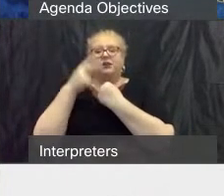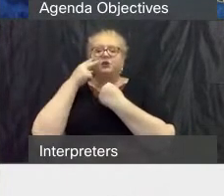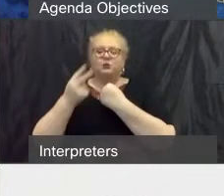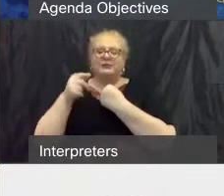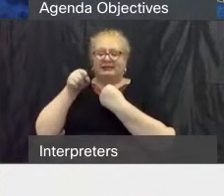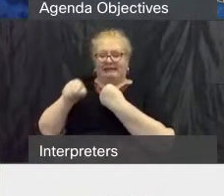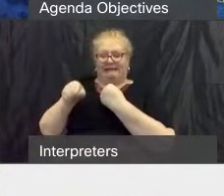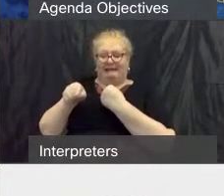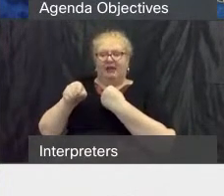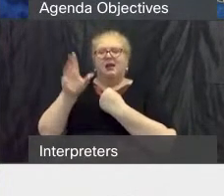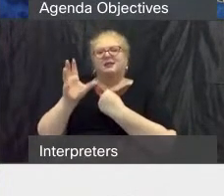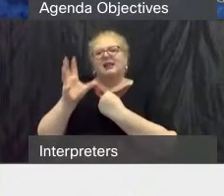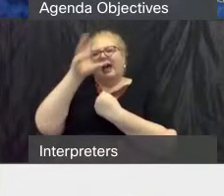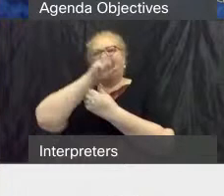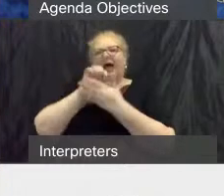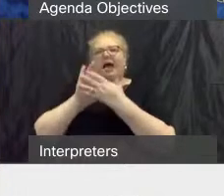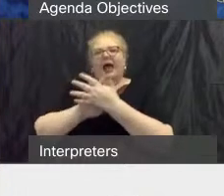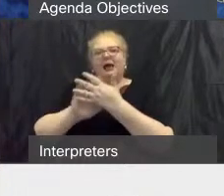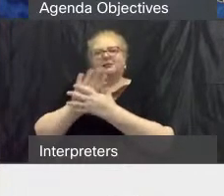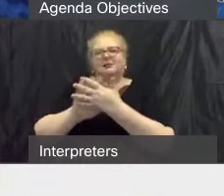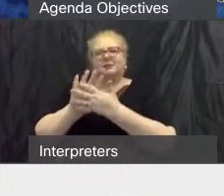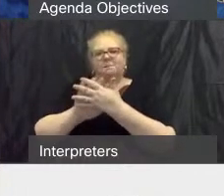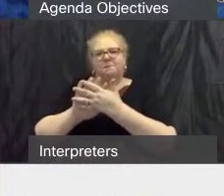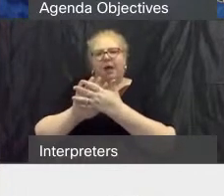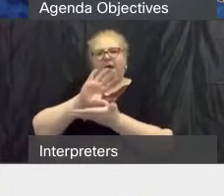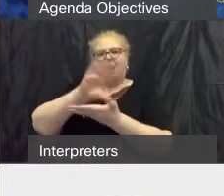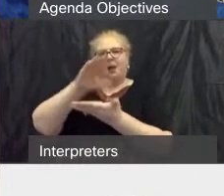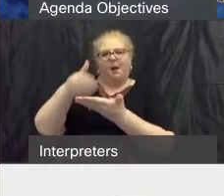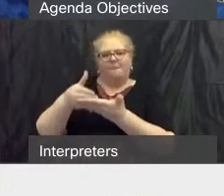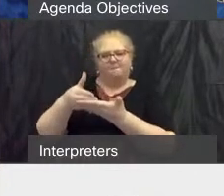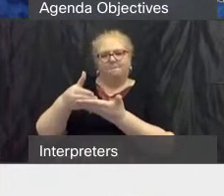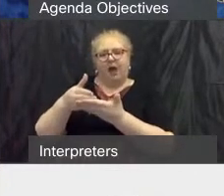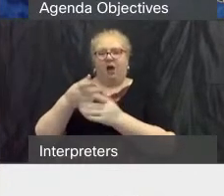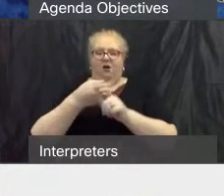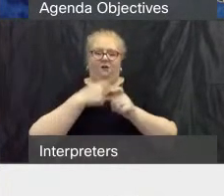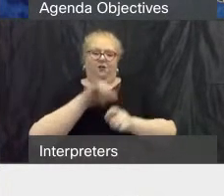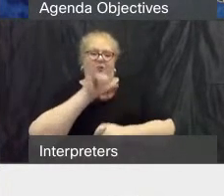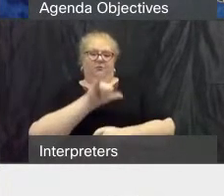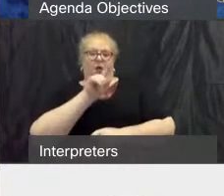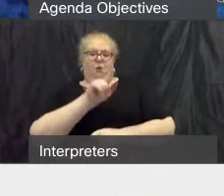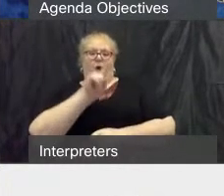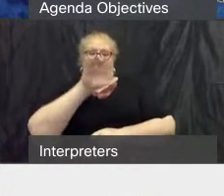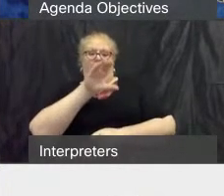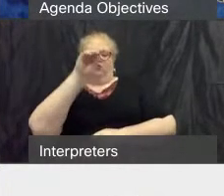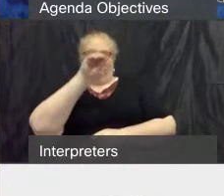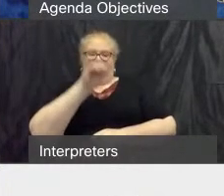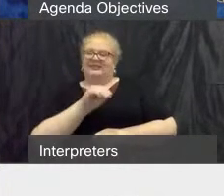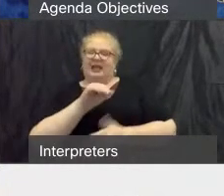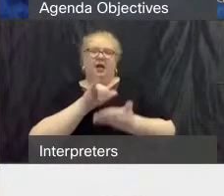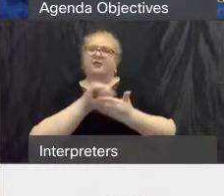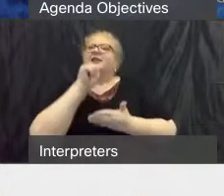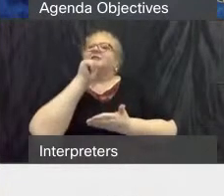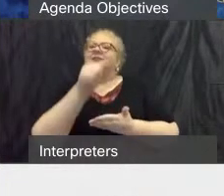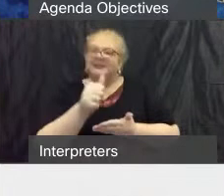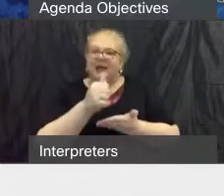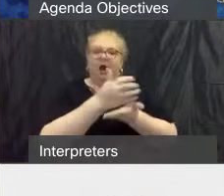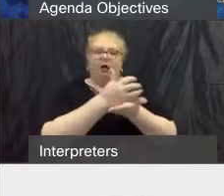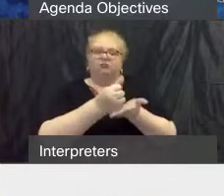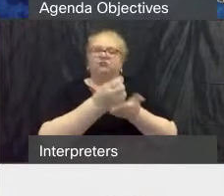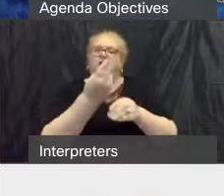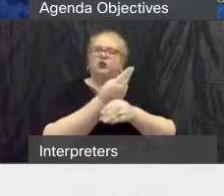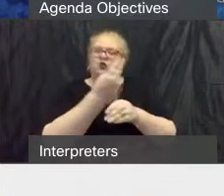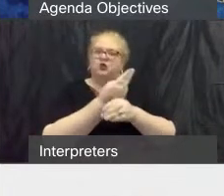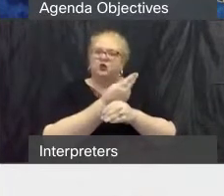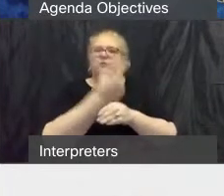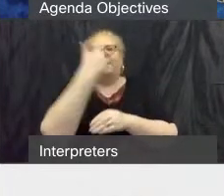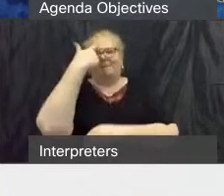the amount of that 100% that would not be utilized just to normal turnover.